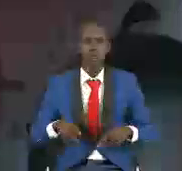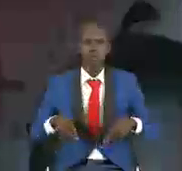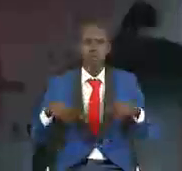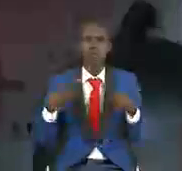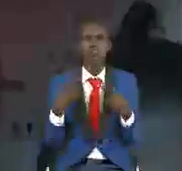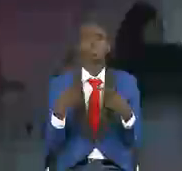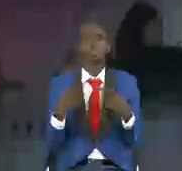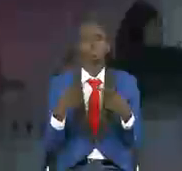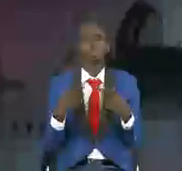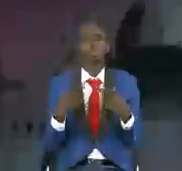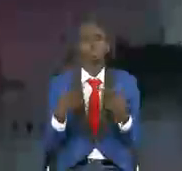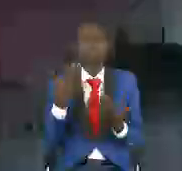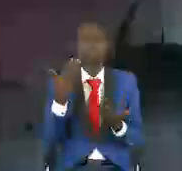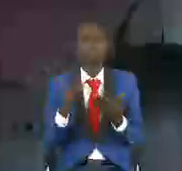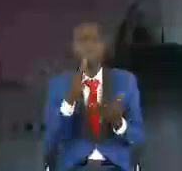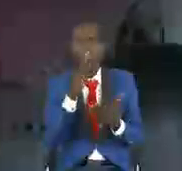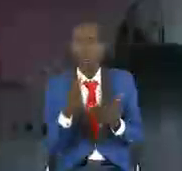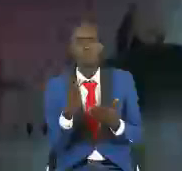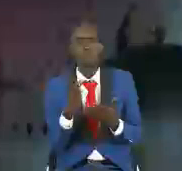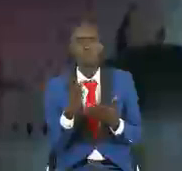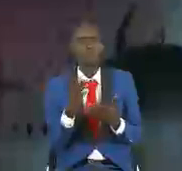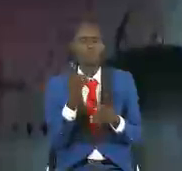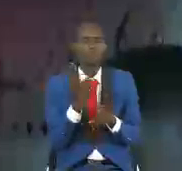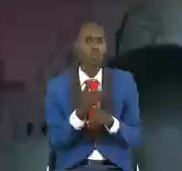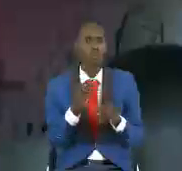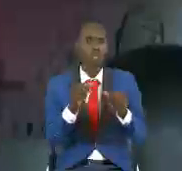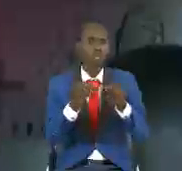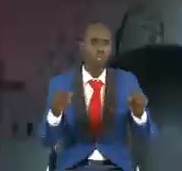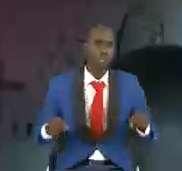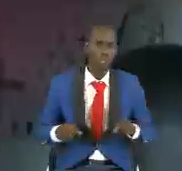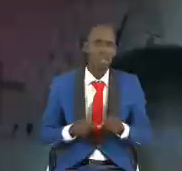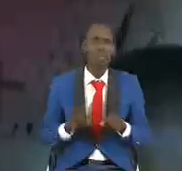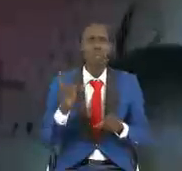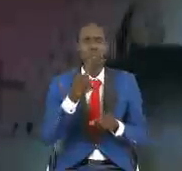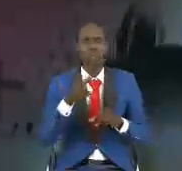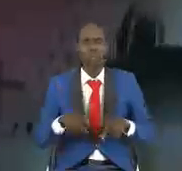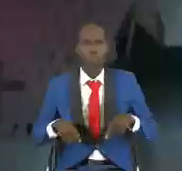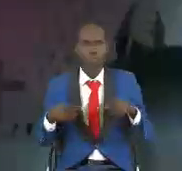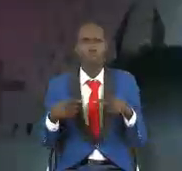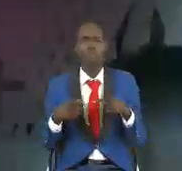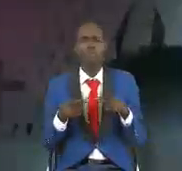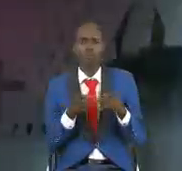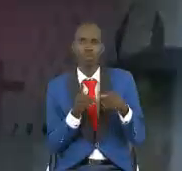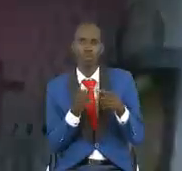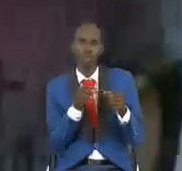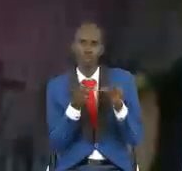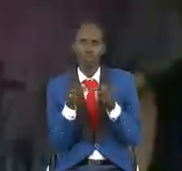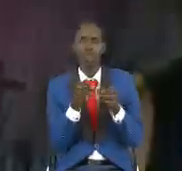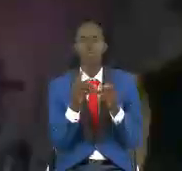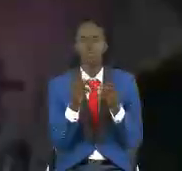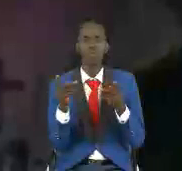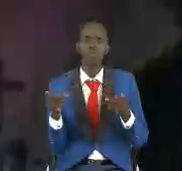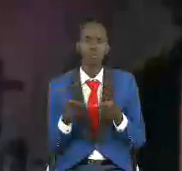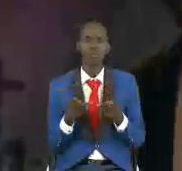maybe a compound, maybe an area where you live in that place. Describe the place. Don't